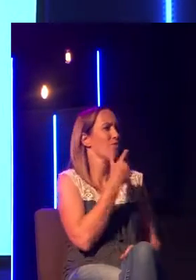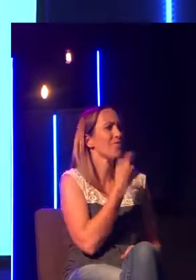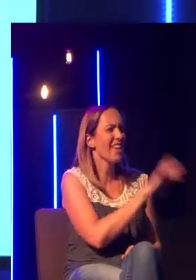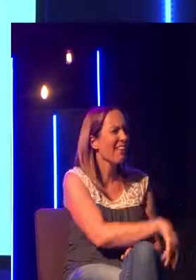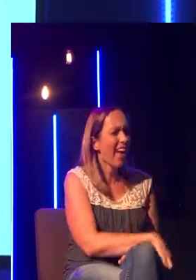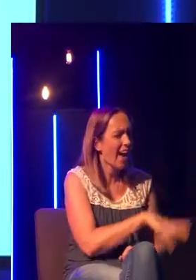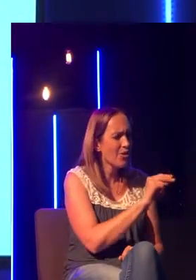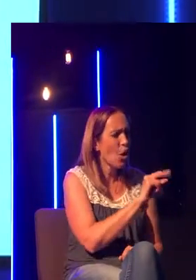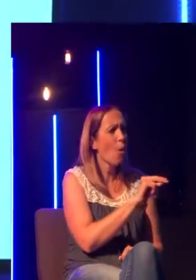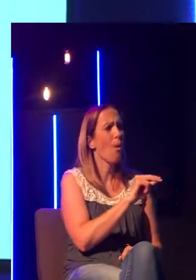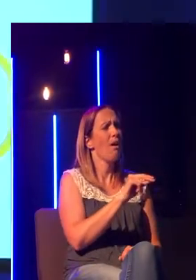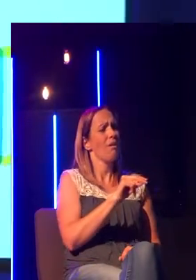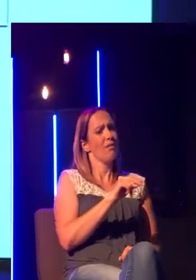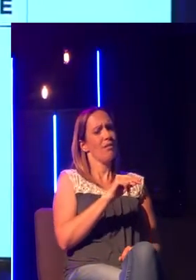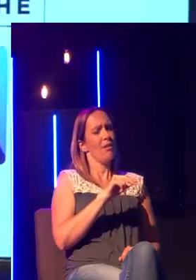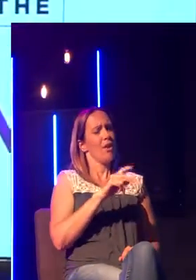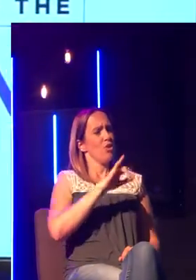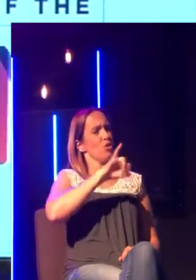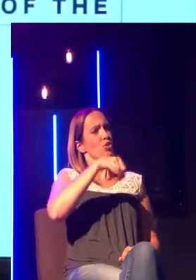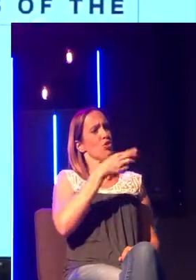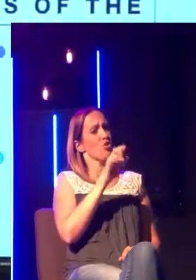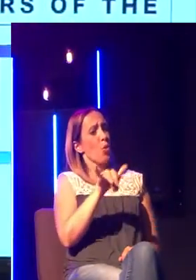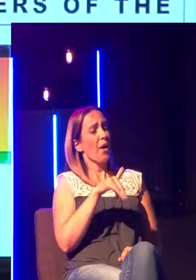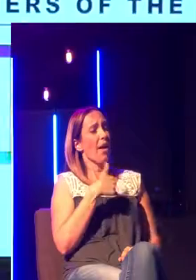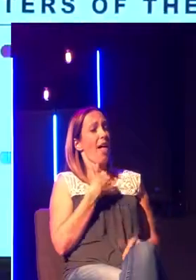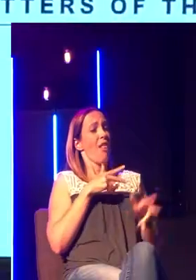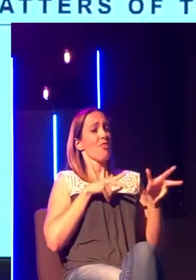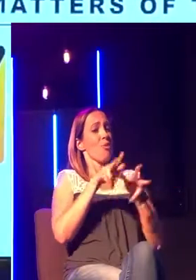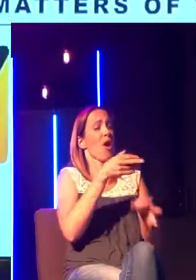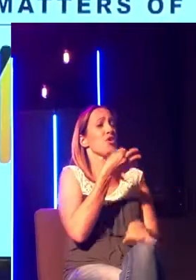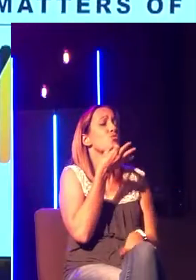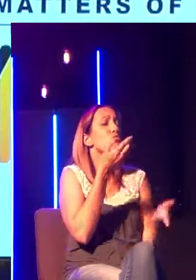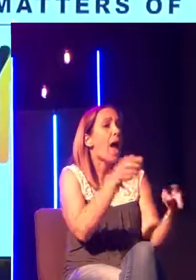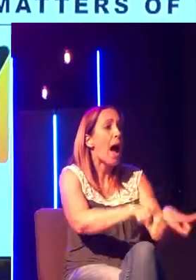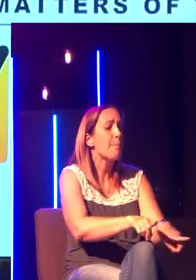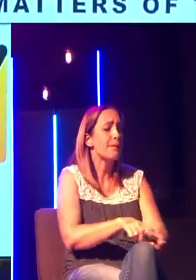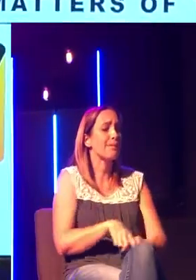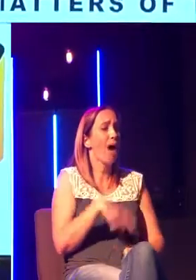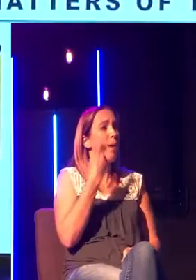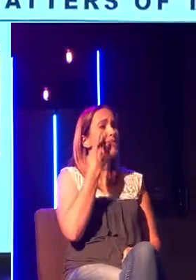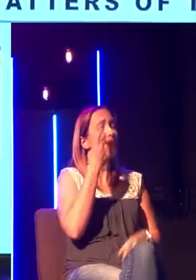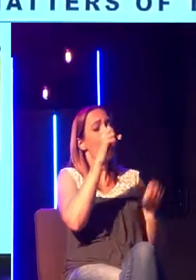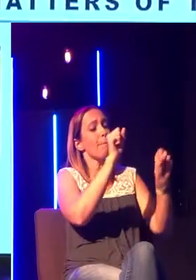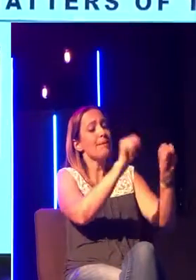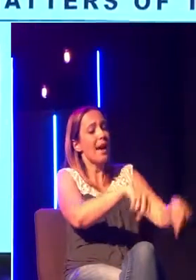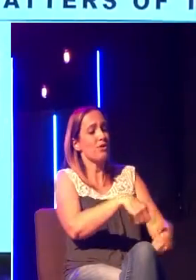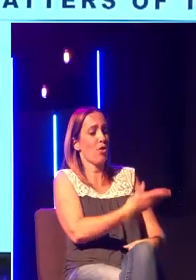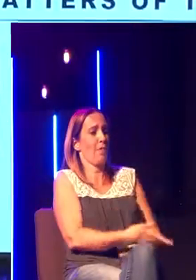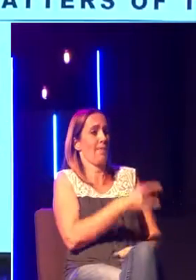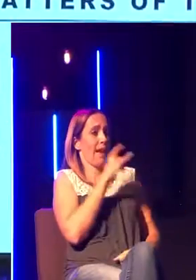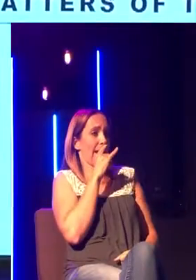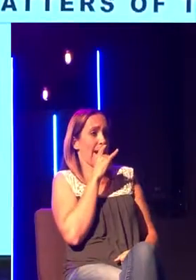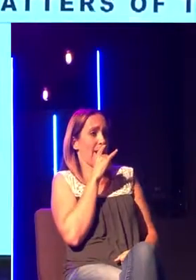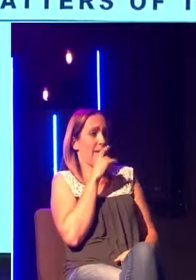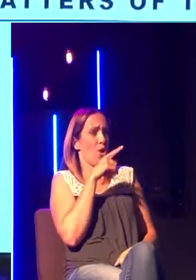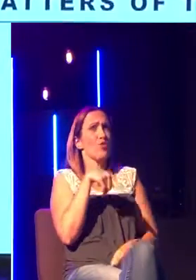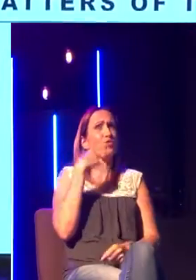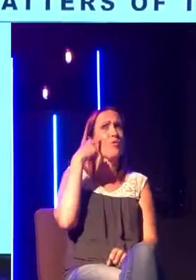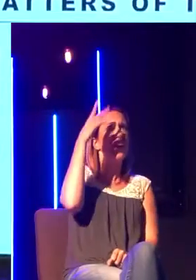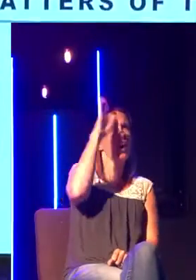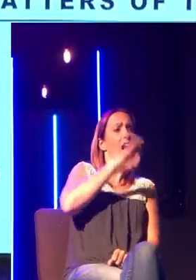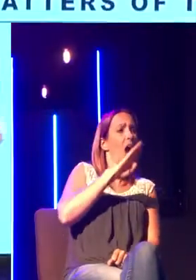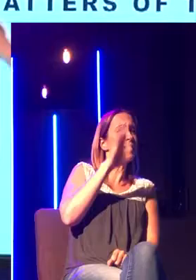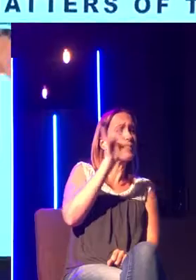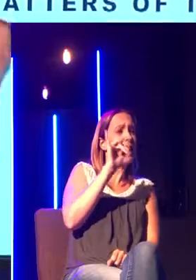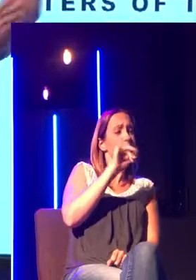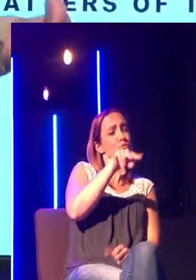No, joy is the walking is right around the corner. I'm seeing the potential in him. Don't you think that God's your Father, even though you